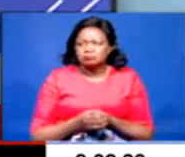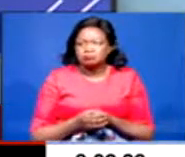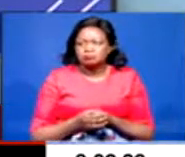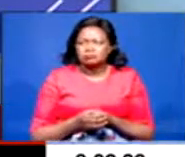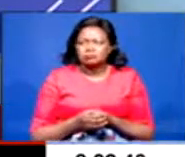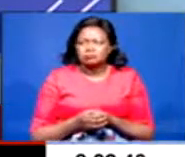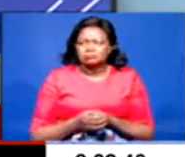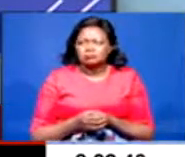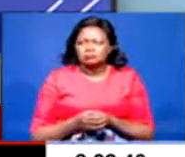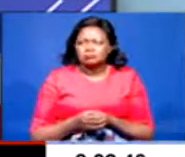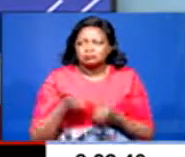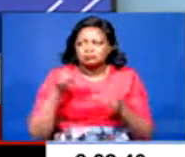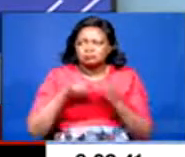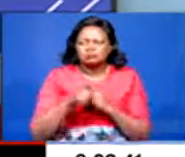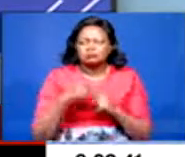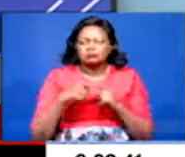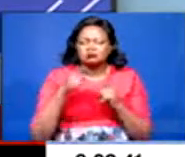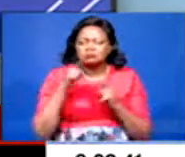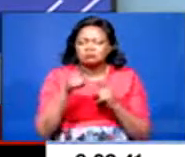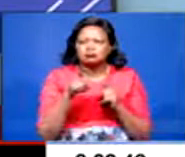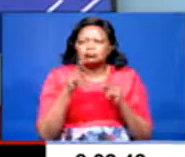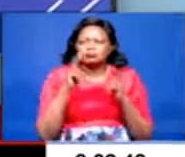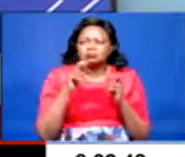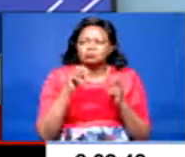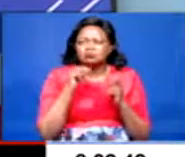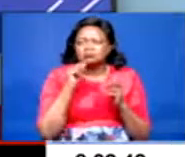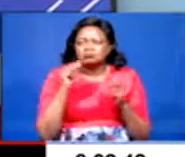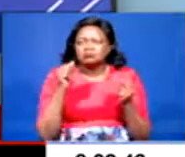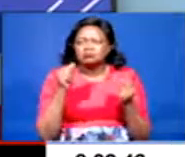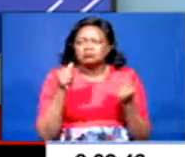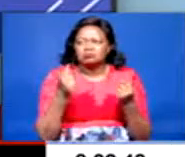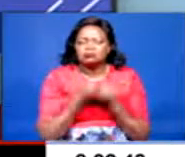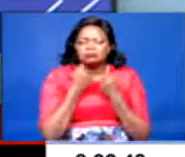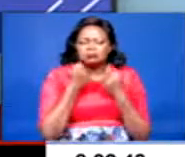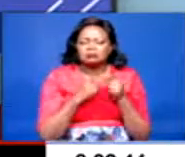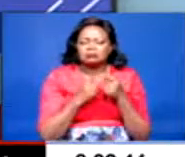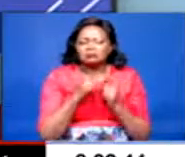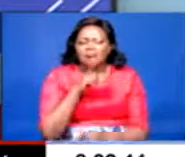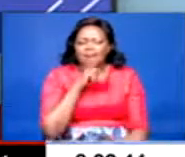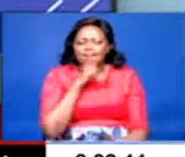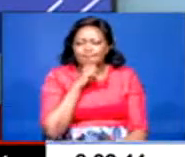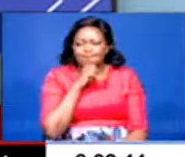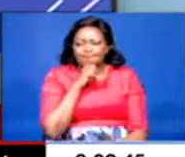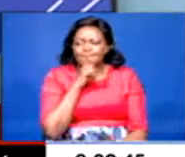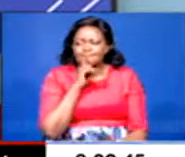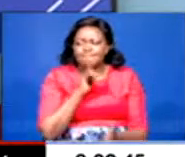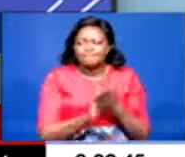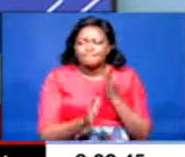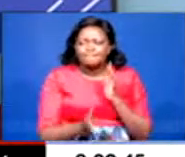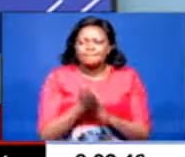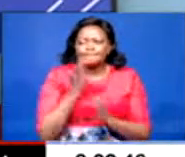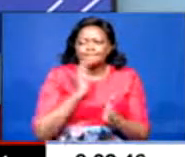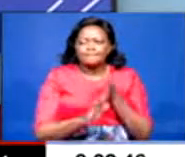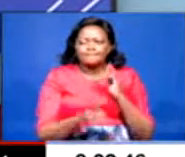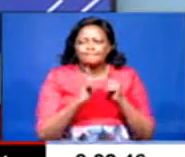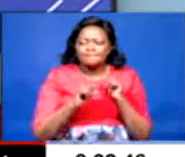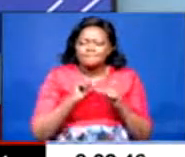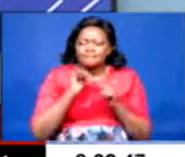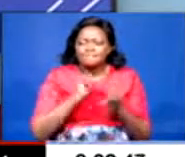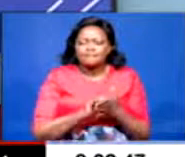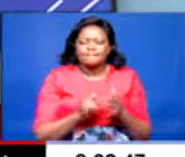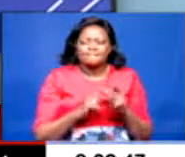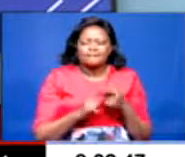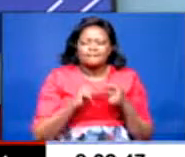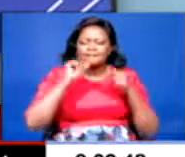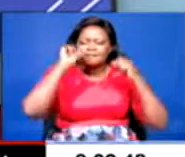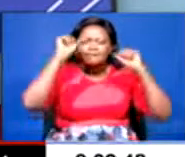this was in the servers. But that issue has always been under tight lock and key. Nobody's speaking about it totally. It was never brought